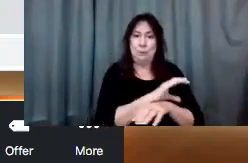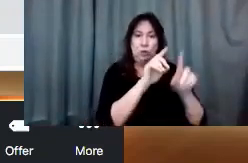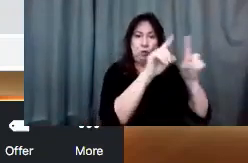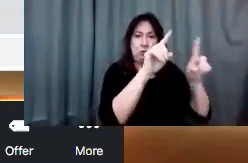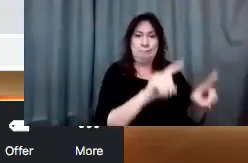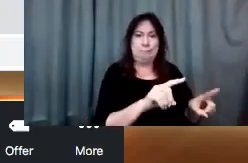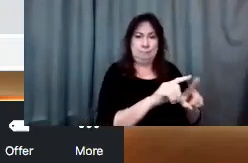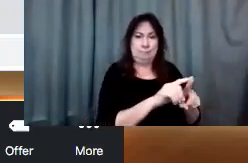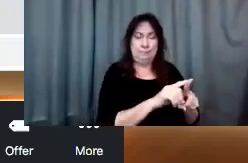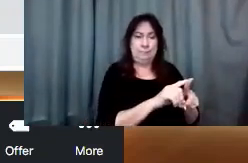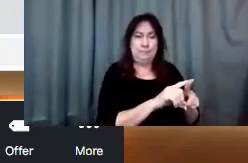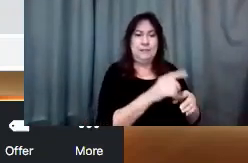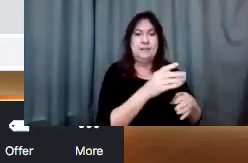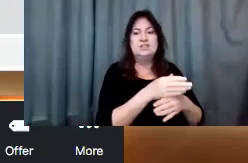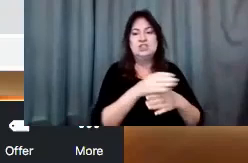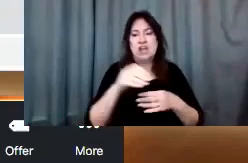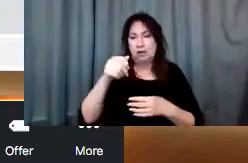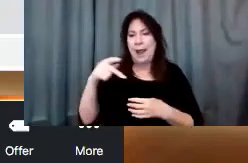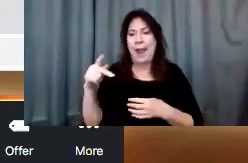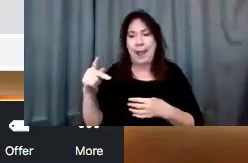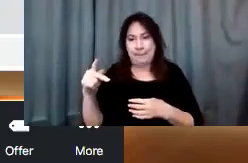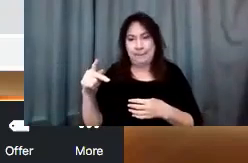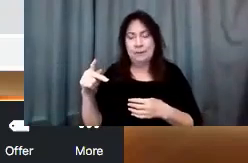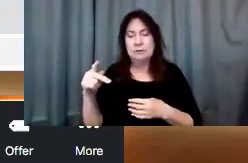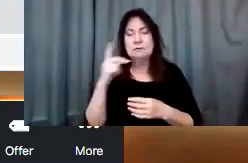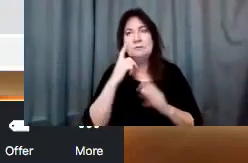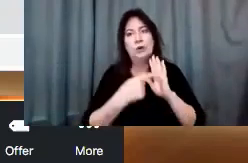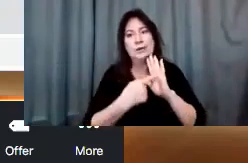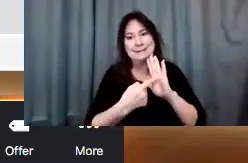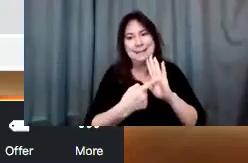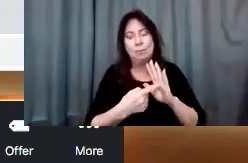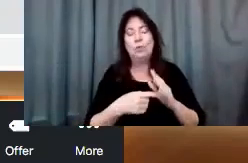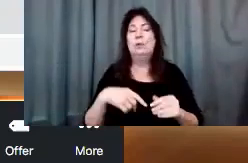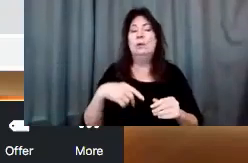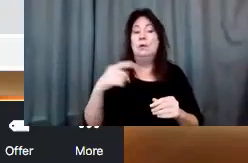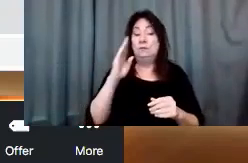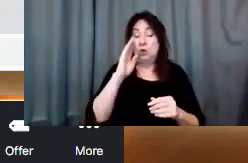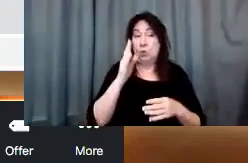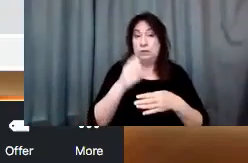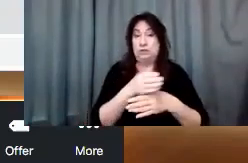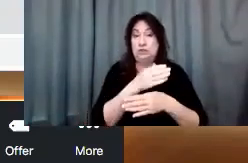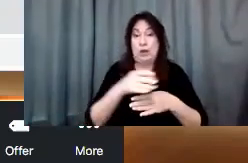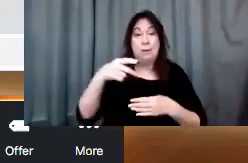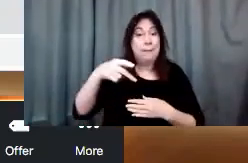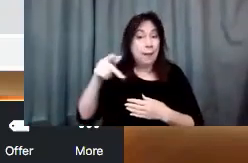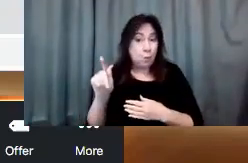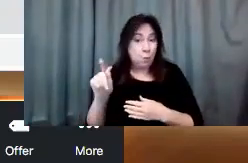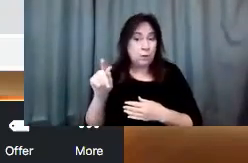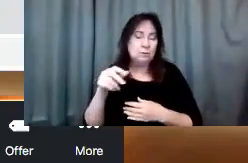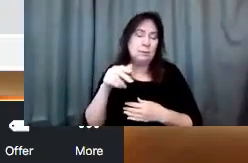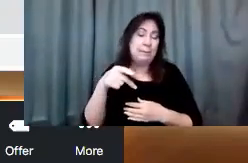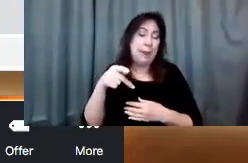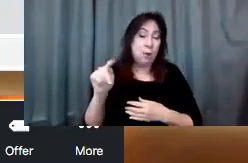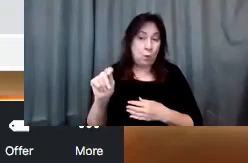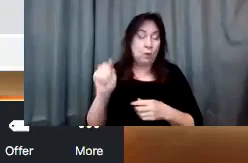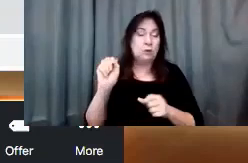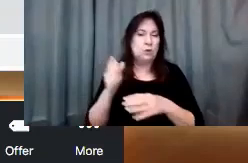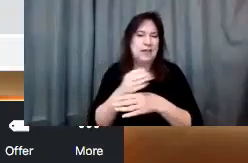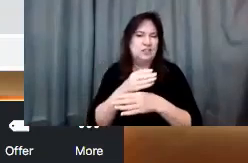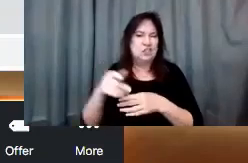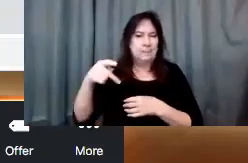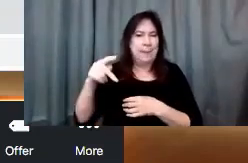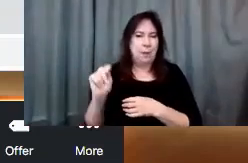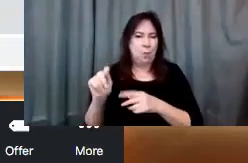recommend sharing an application. So for instance, if you are going to share a PowerPoint, you can just share the